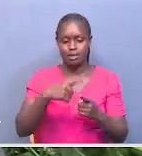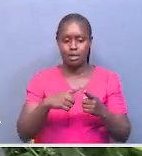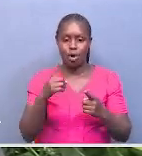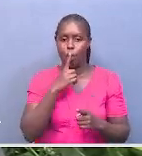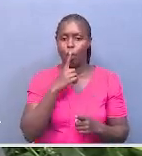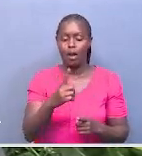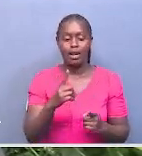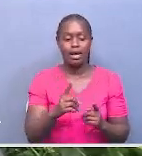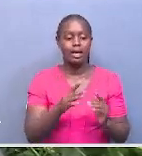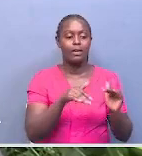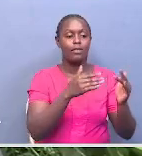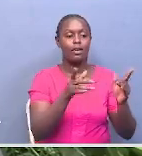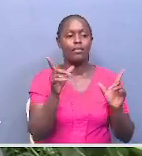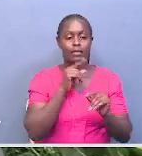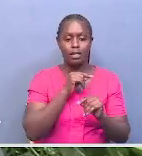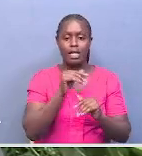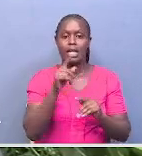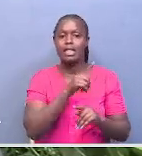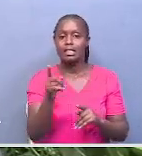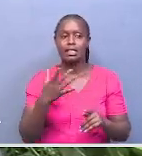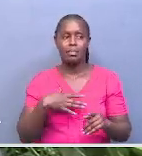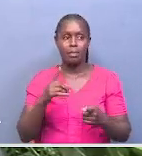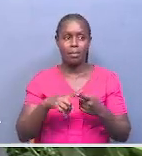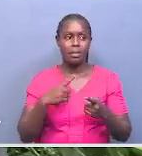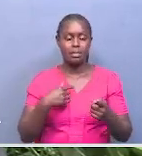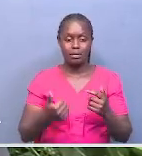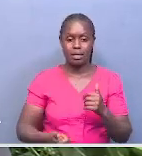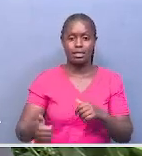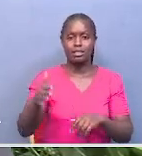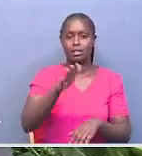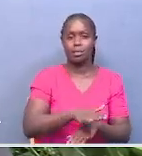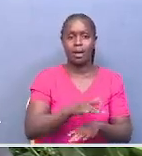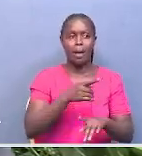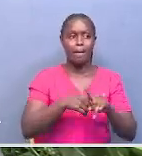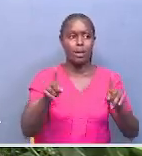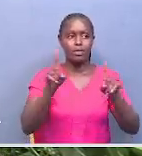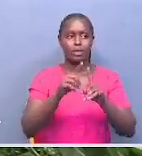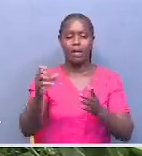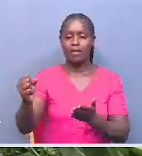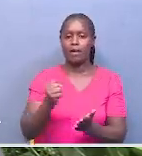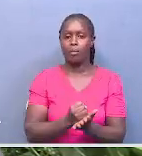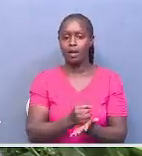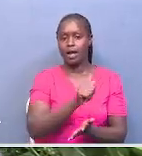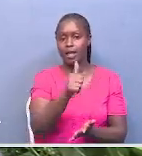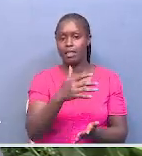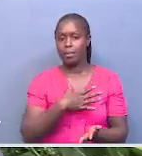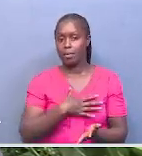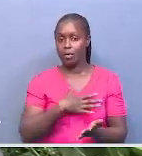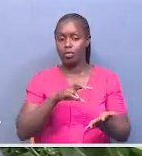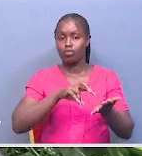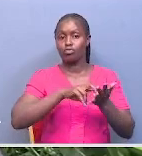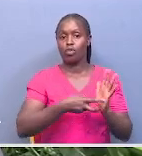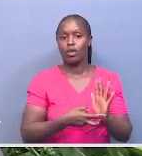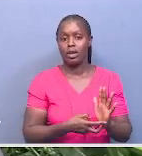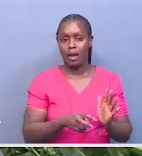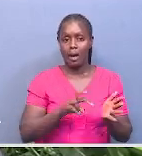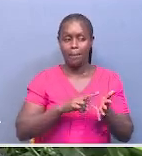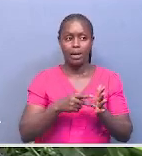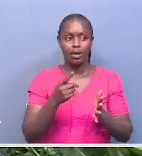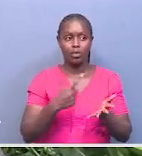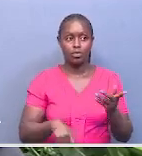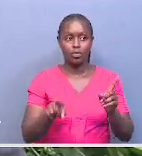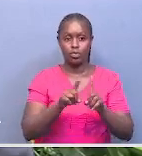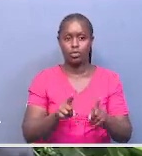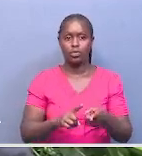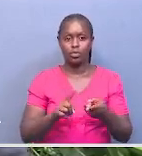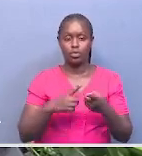out. These guys should be reinstated. But on the same hand, she has employed other people on contract. So she's also between a